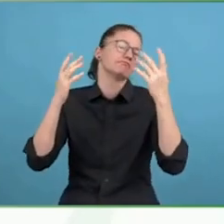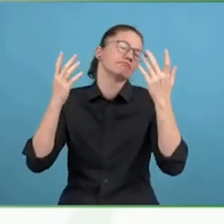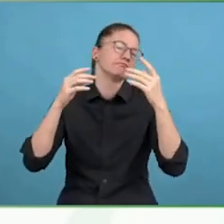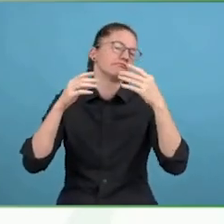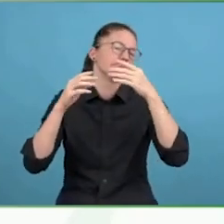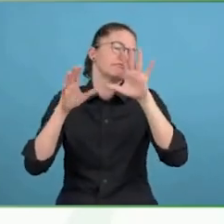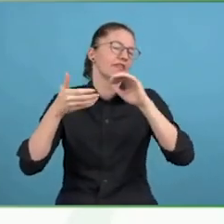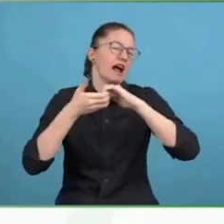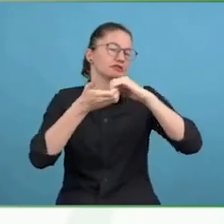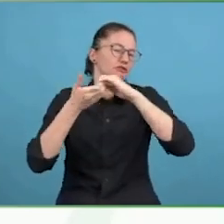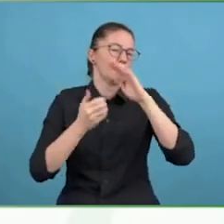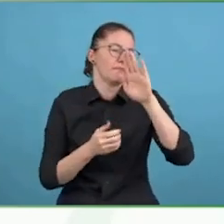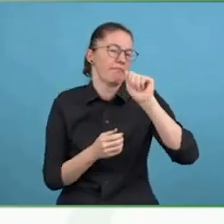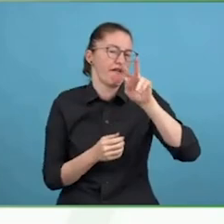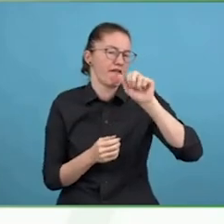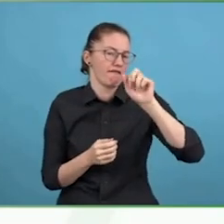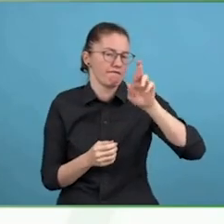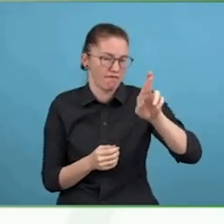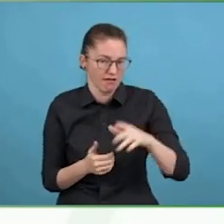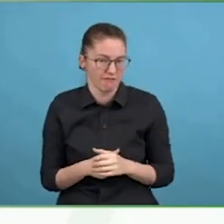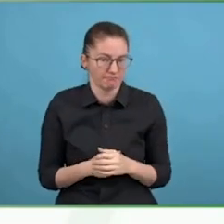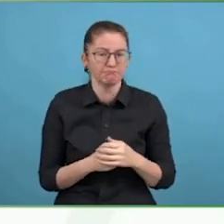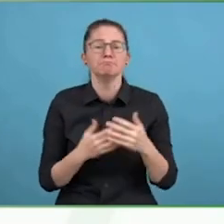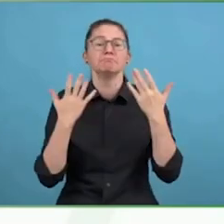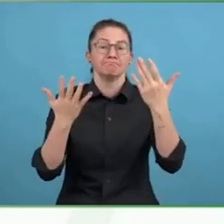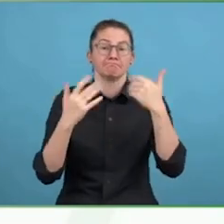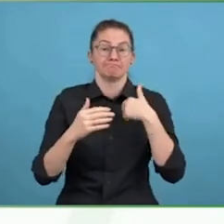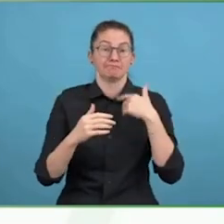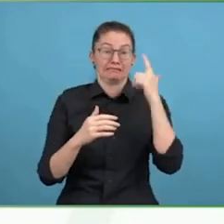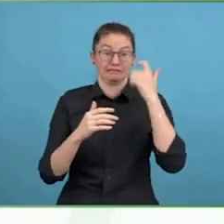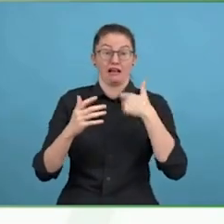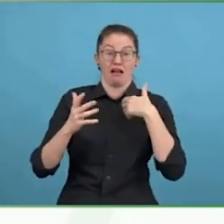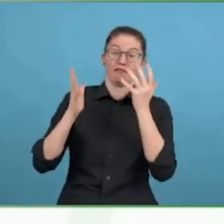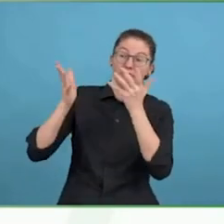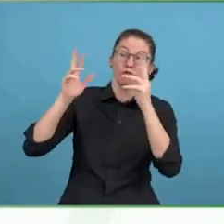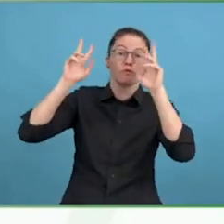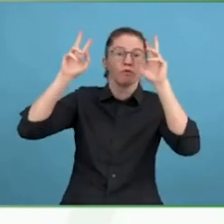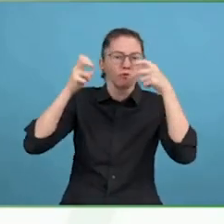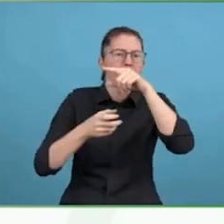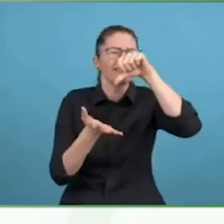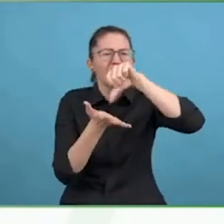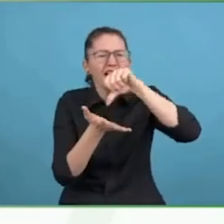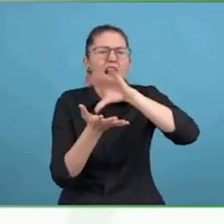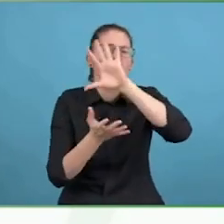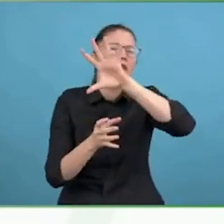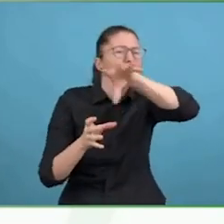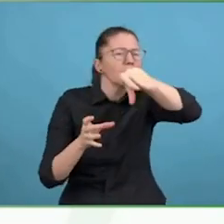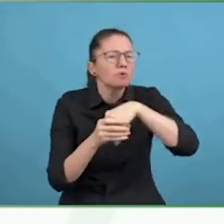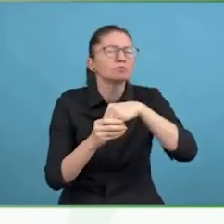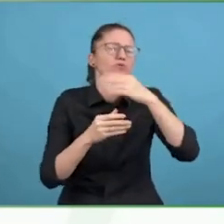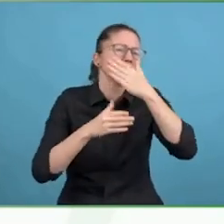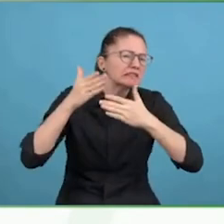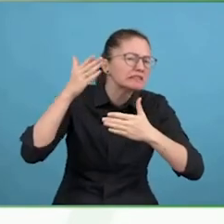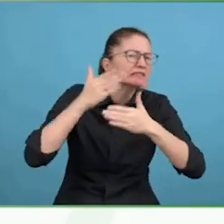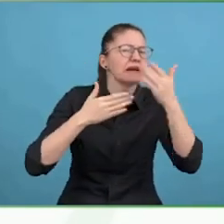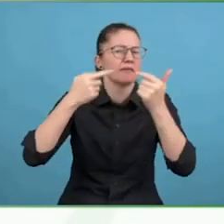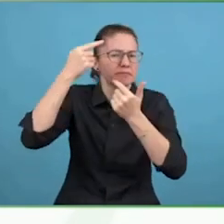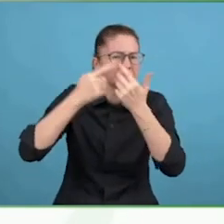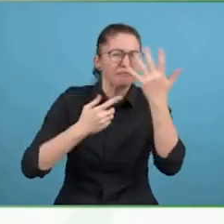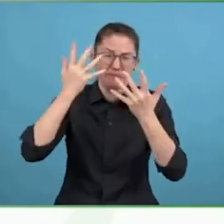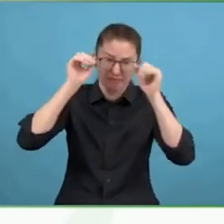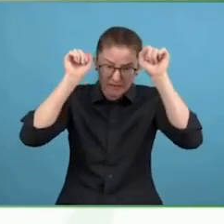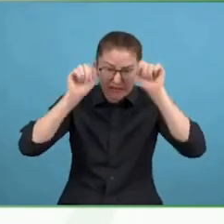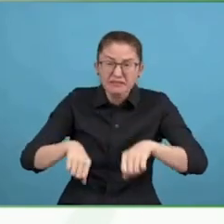national framework, laws, regulations, and in particular, looking at some case studies, both successful and